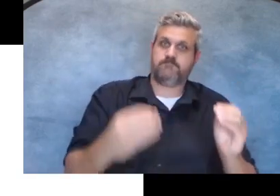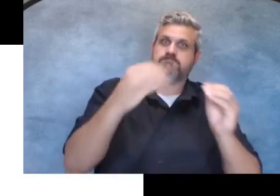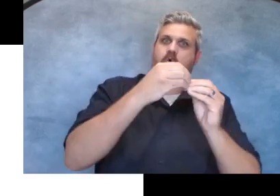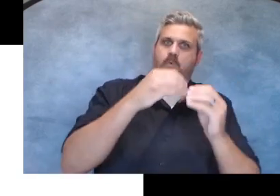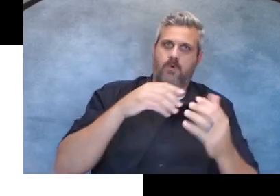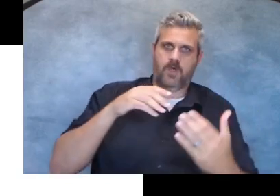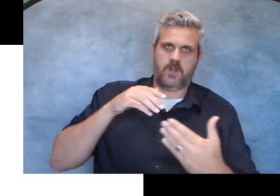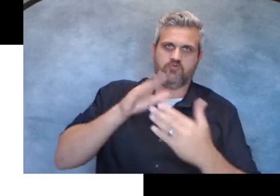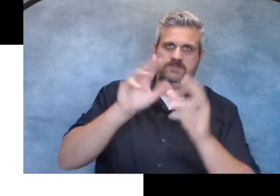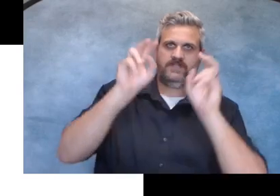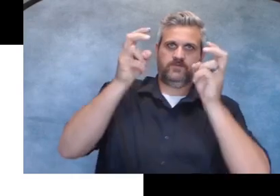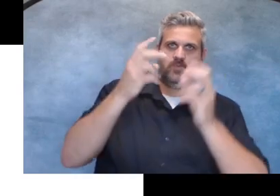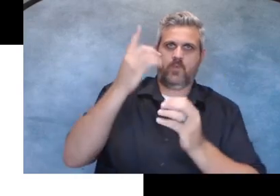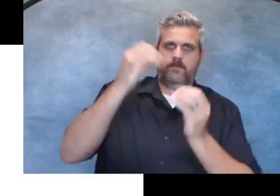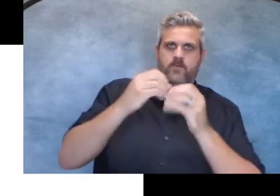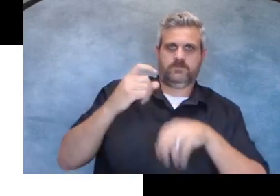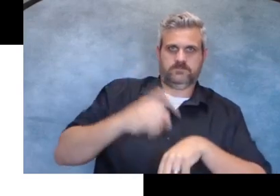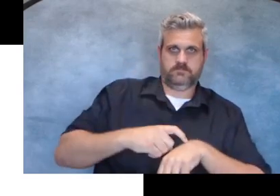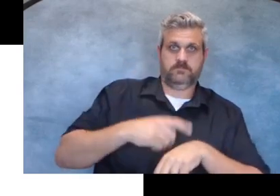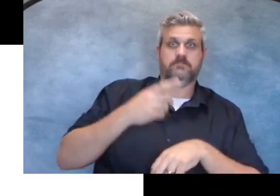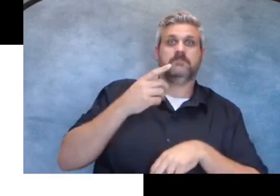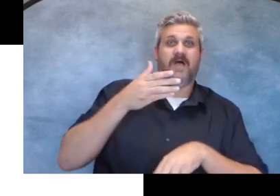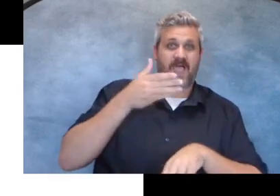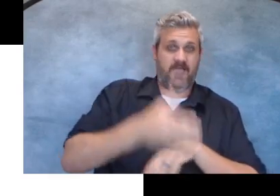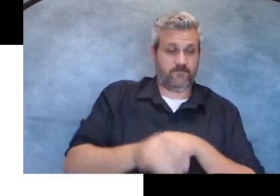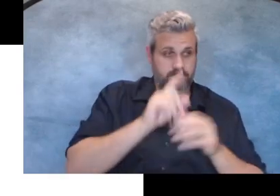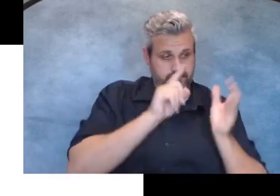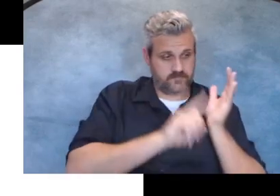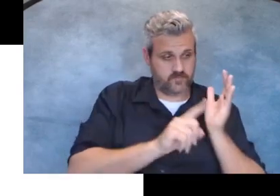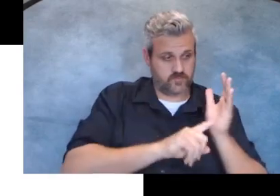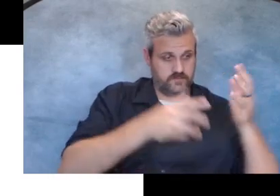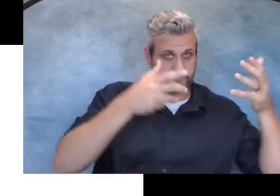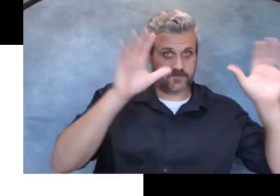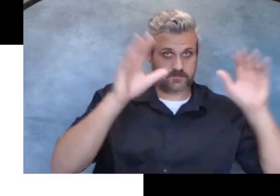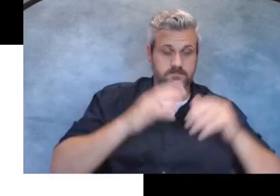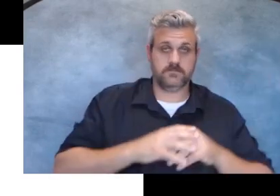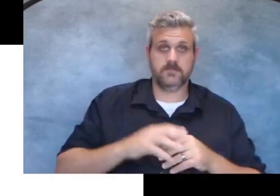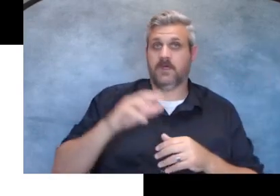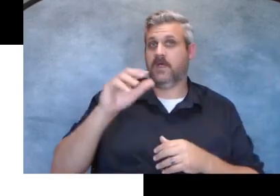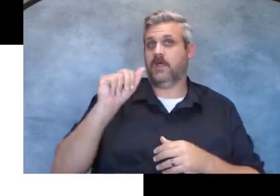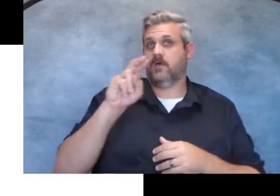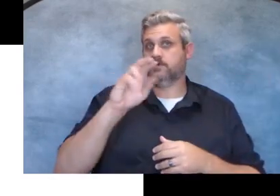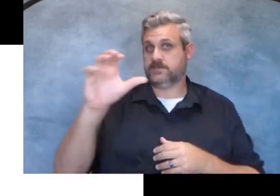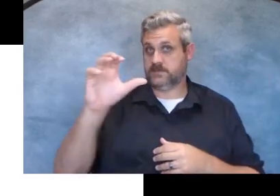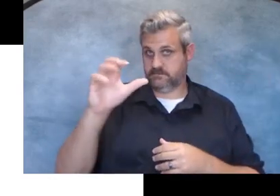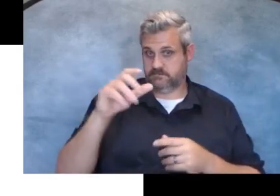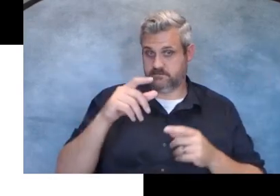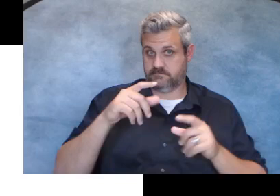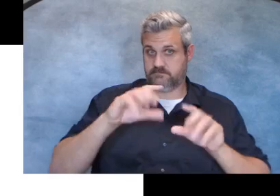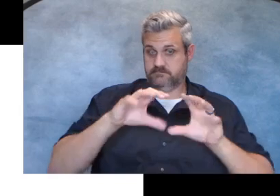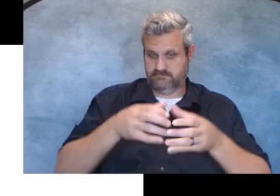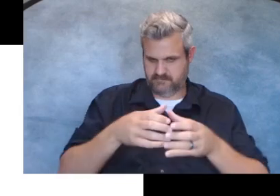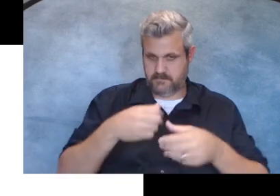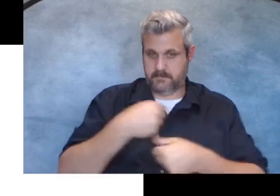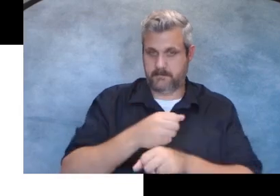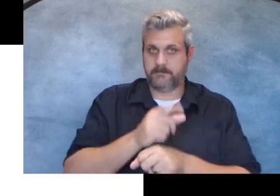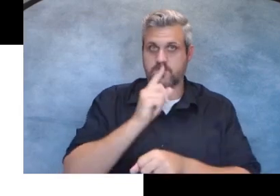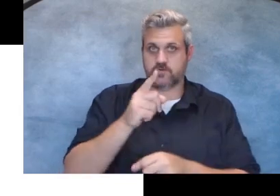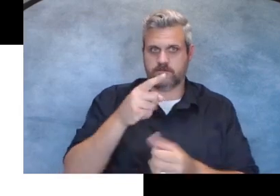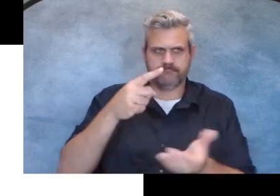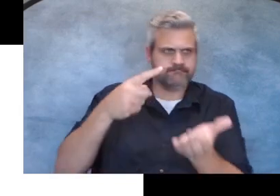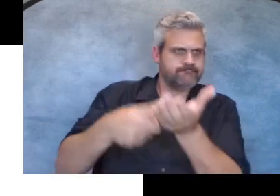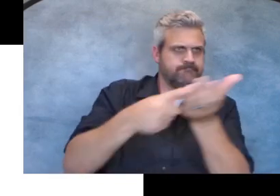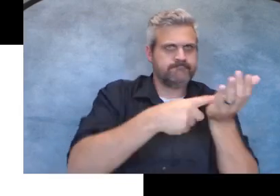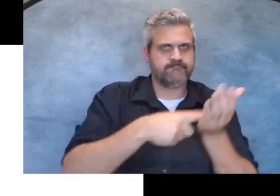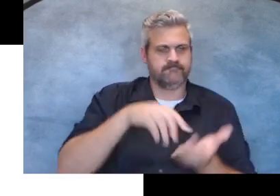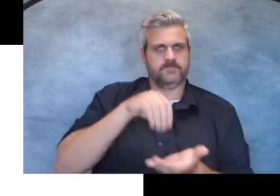issue once it has further researched. The ARC needs to ensure they document the